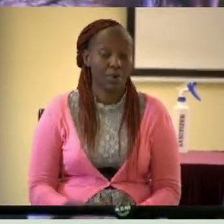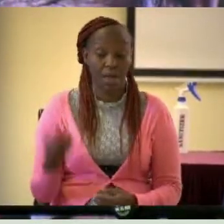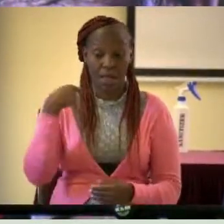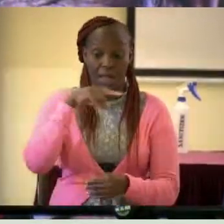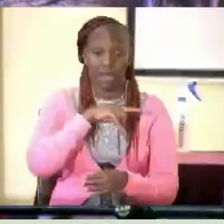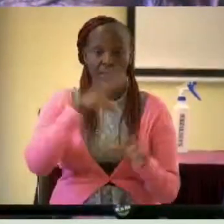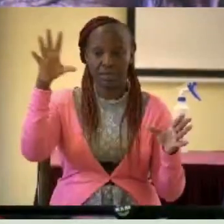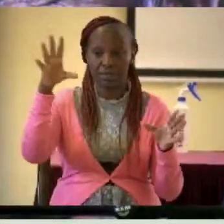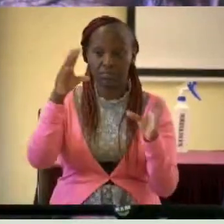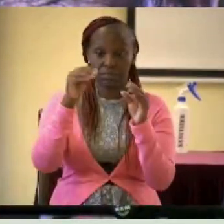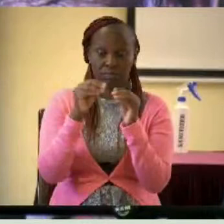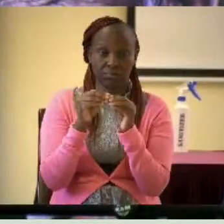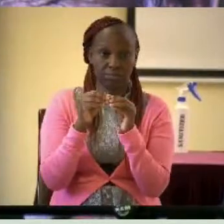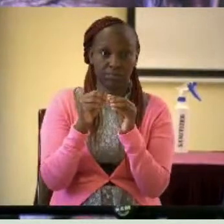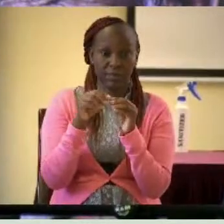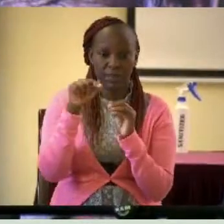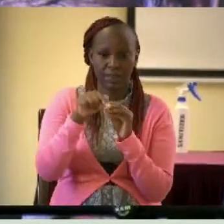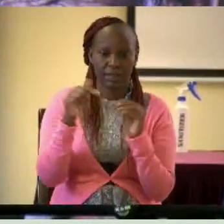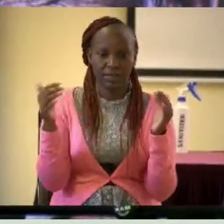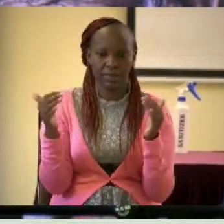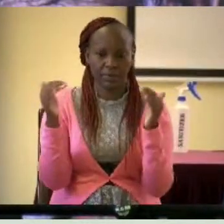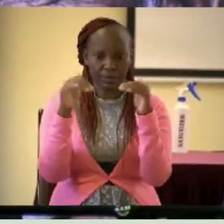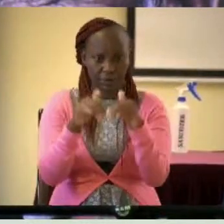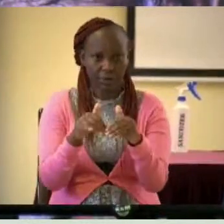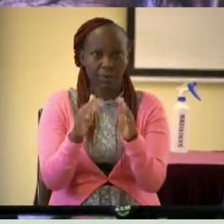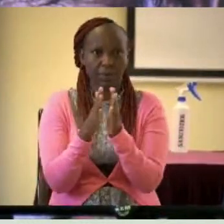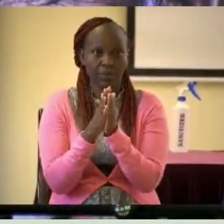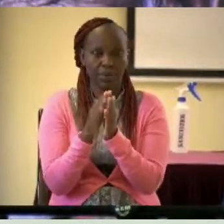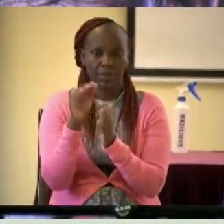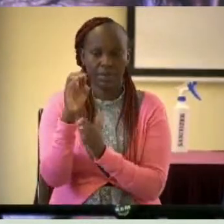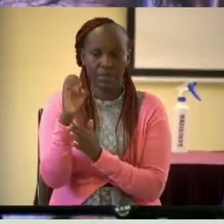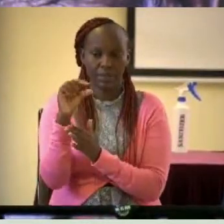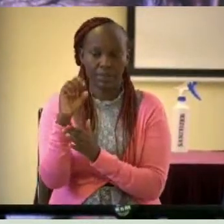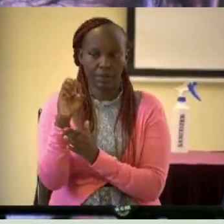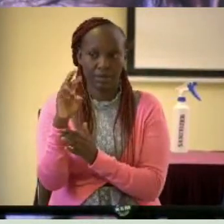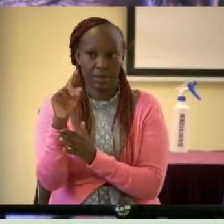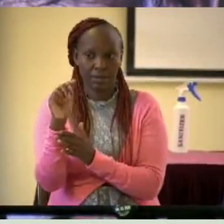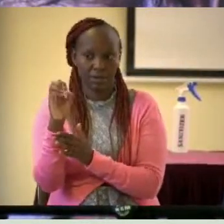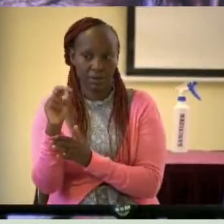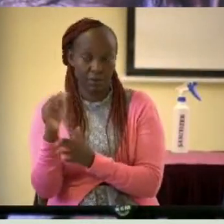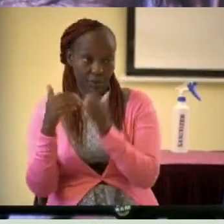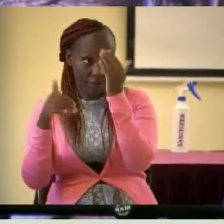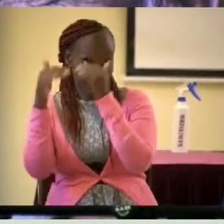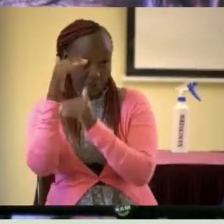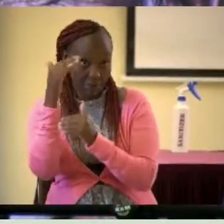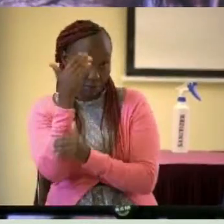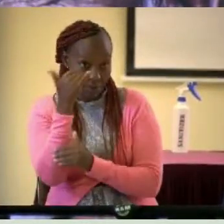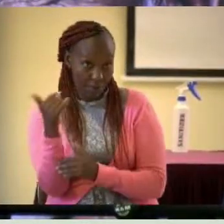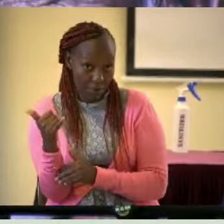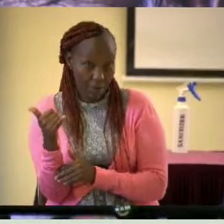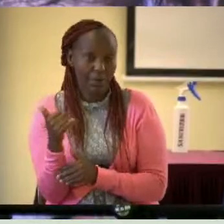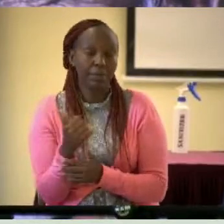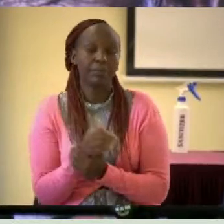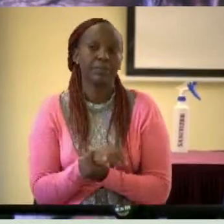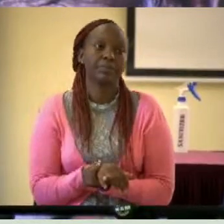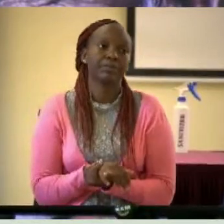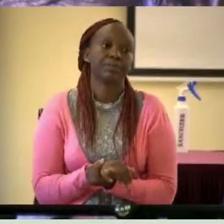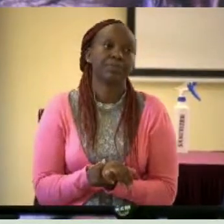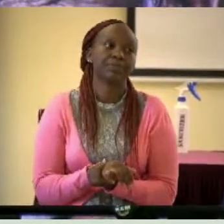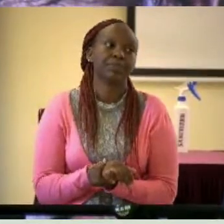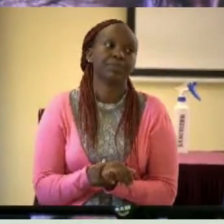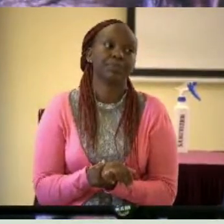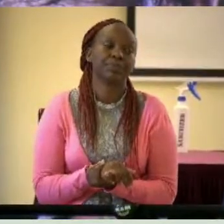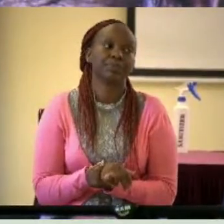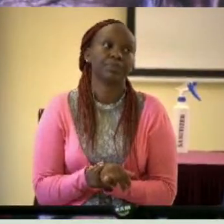conceptualized this conference with Egerton University because ever